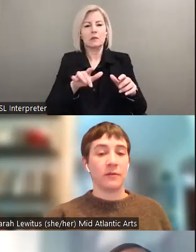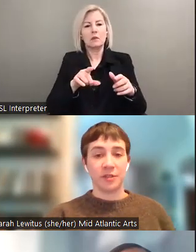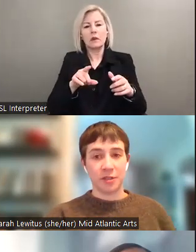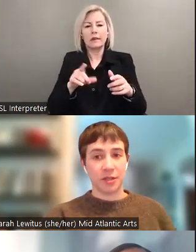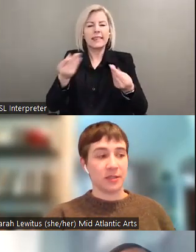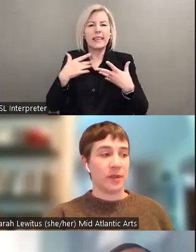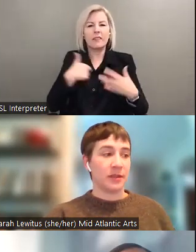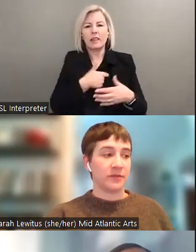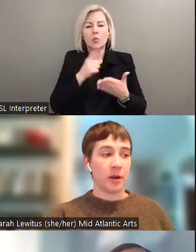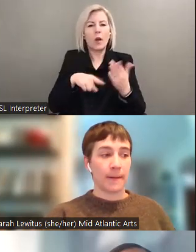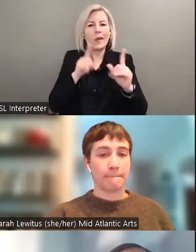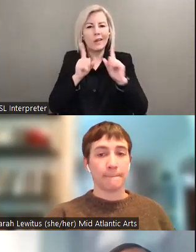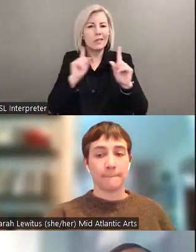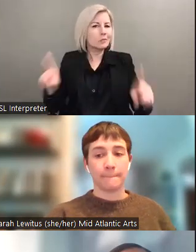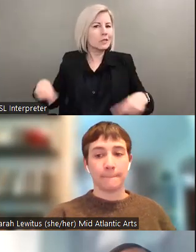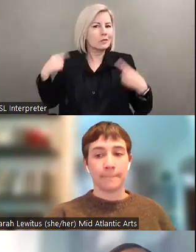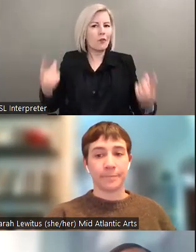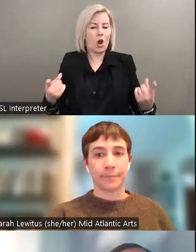what your conversation has been thus far.